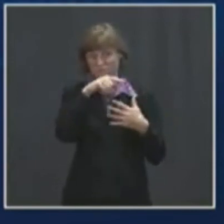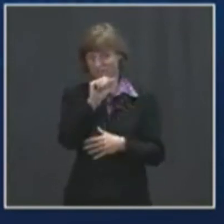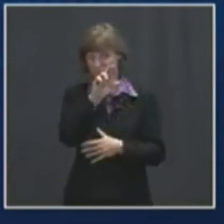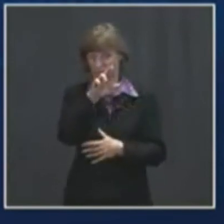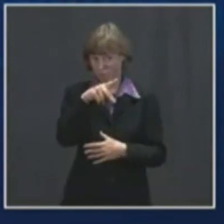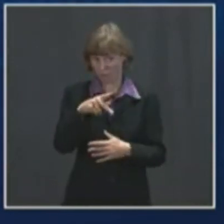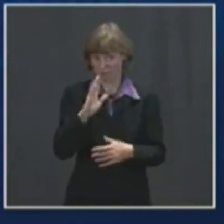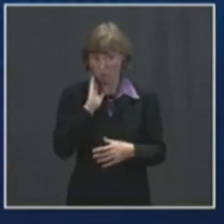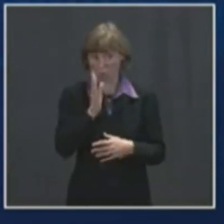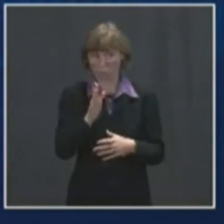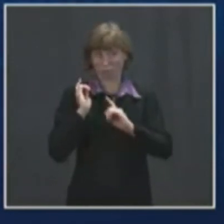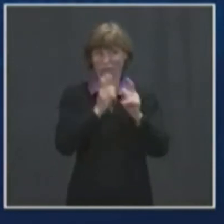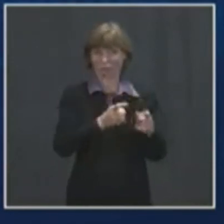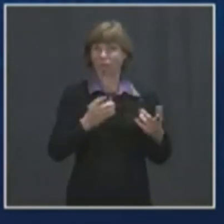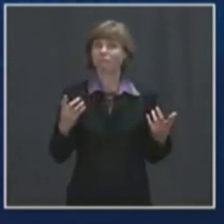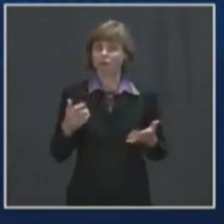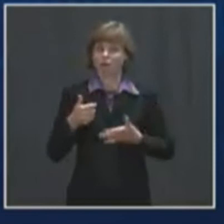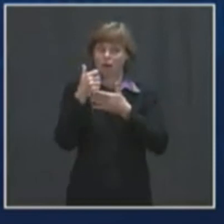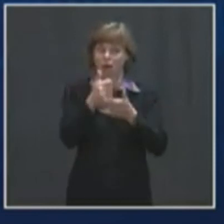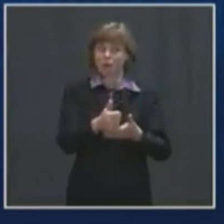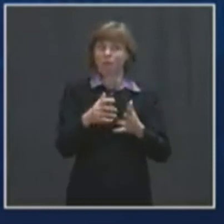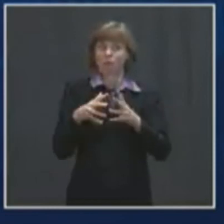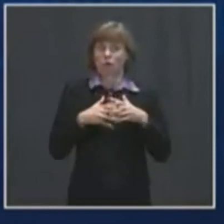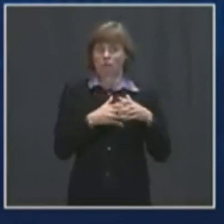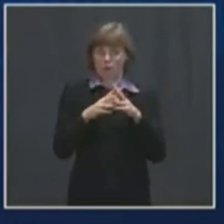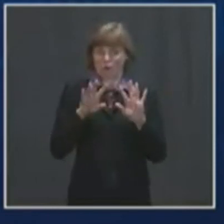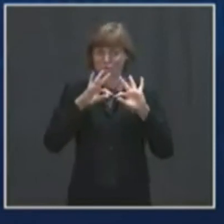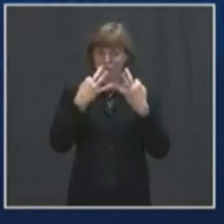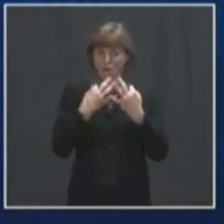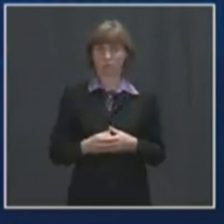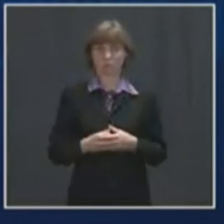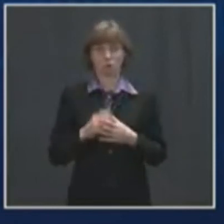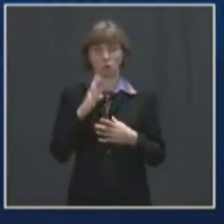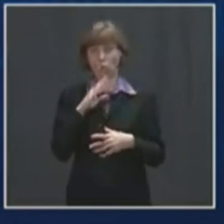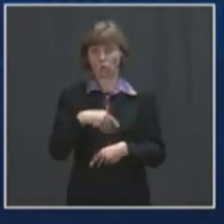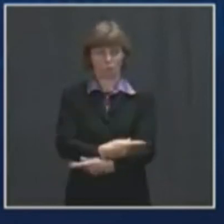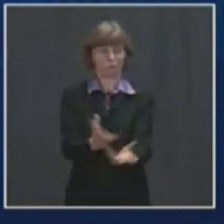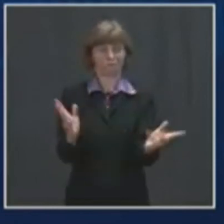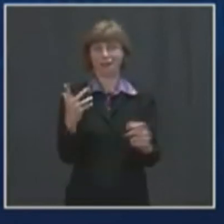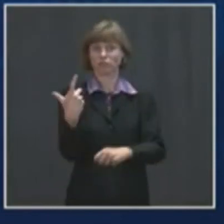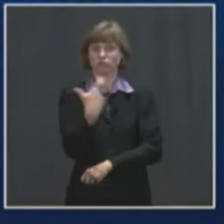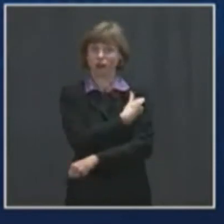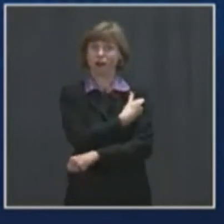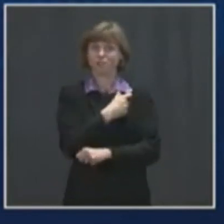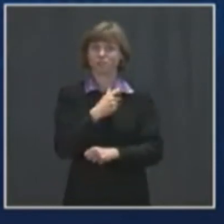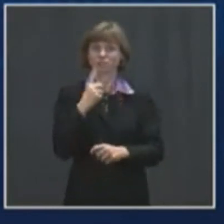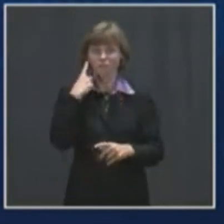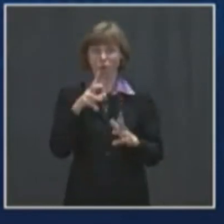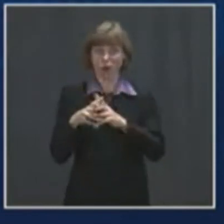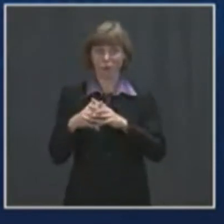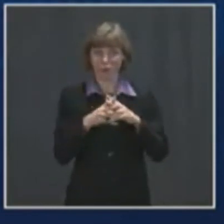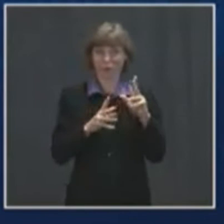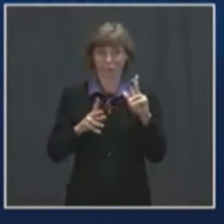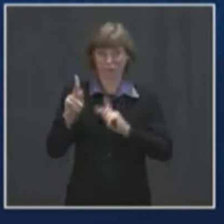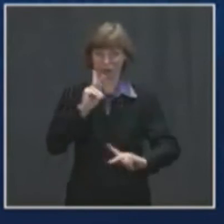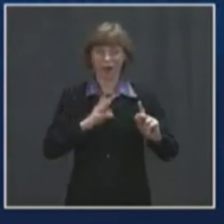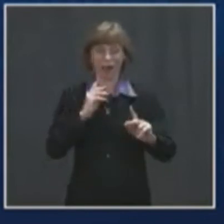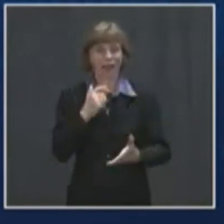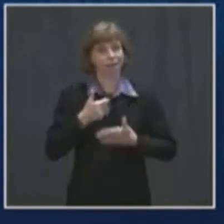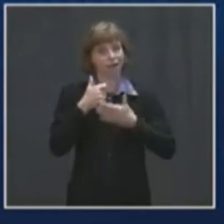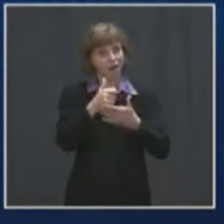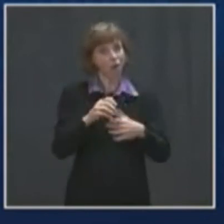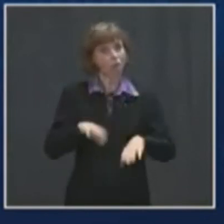relief to American families, that would get shots in the arms of the American people, and would help reopen schools. Those are